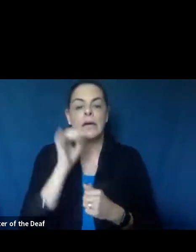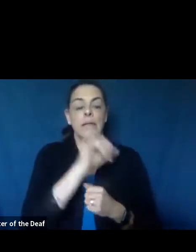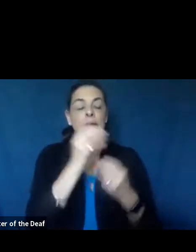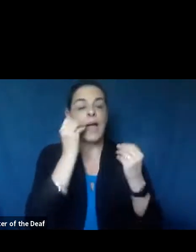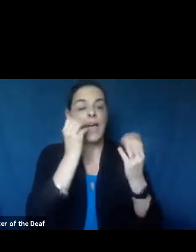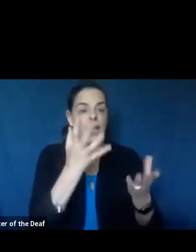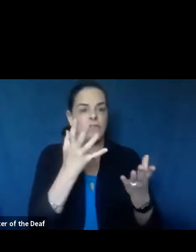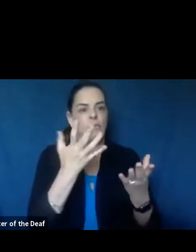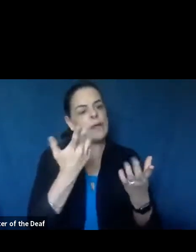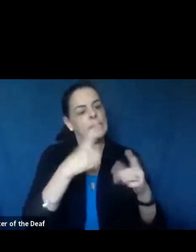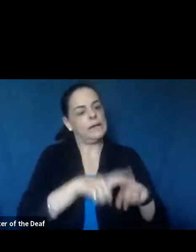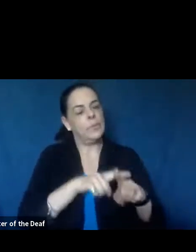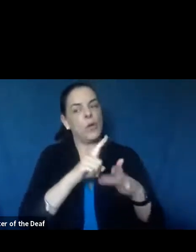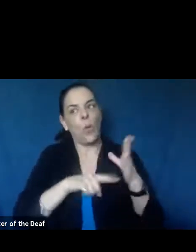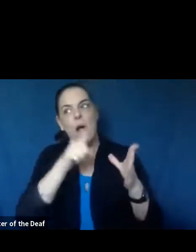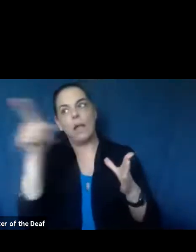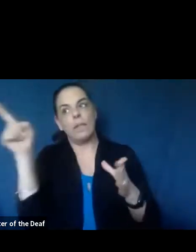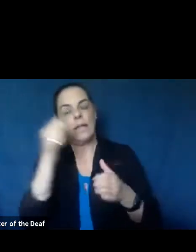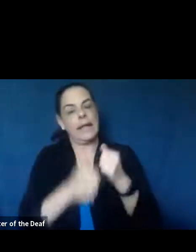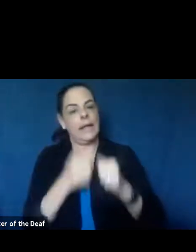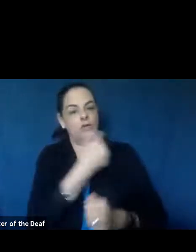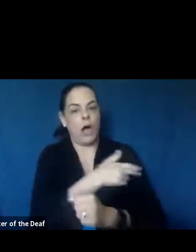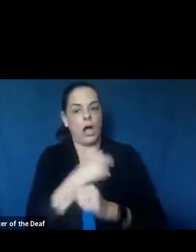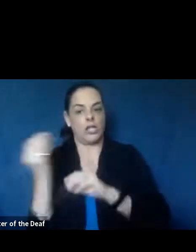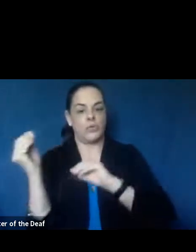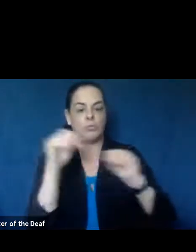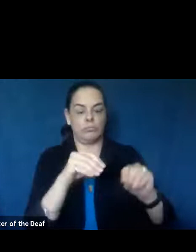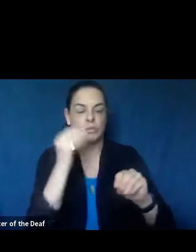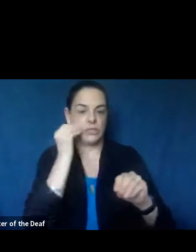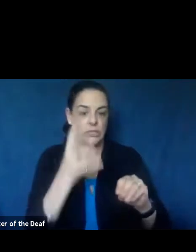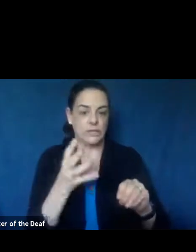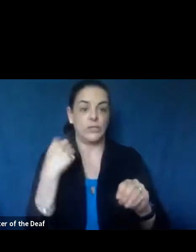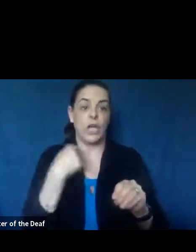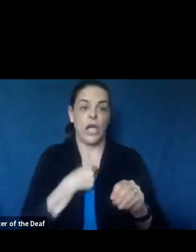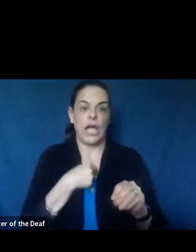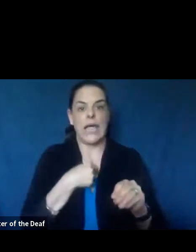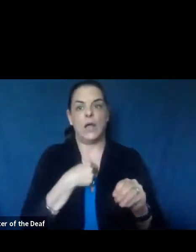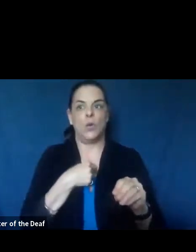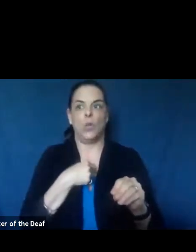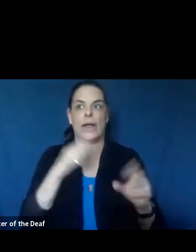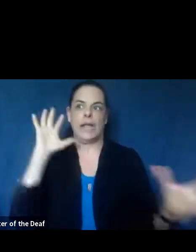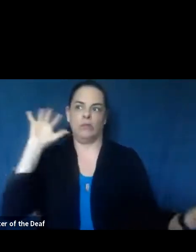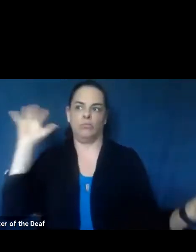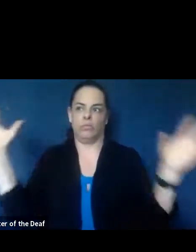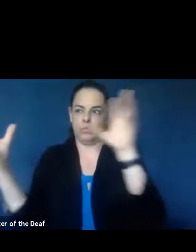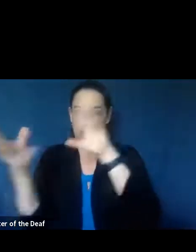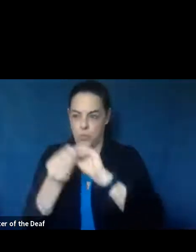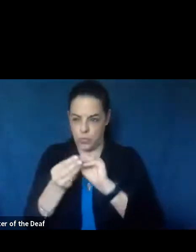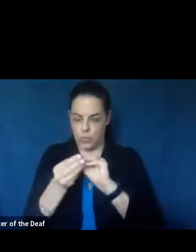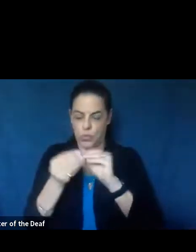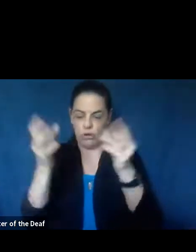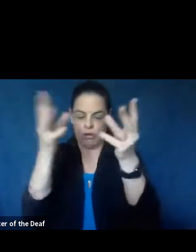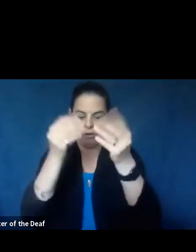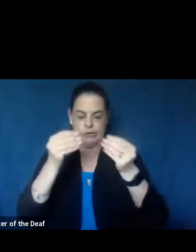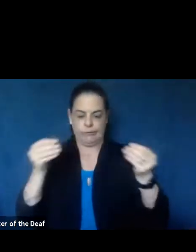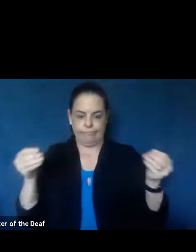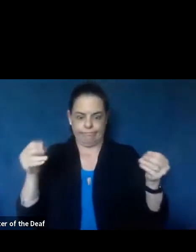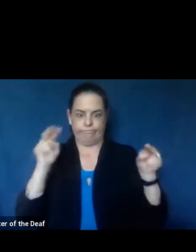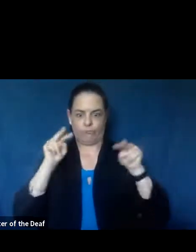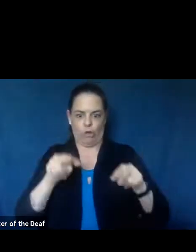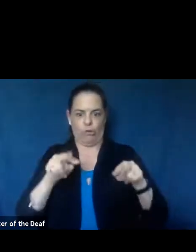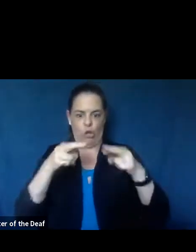participating hospitals, what they're putting into the system. And we are pulling down a weekly picture of the